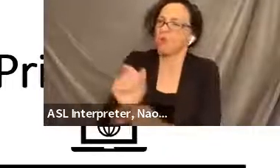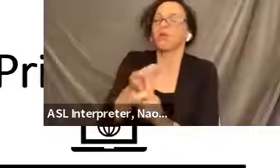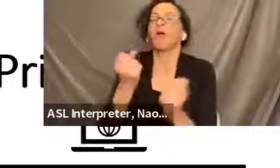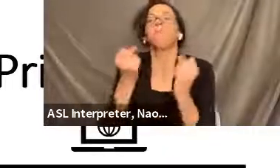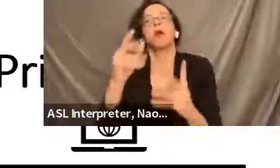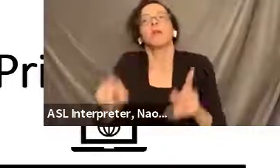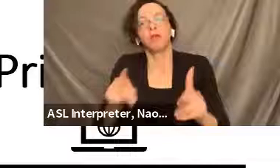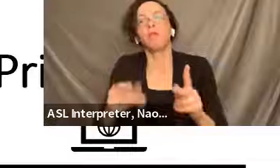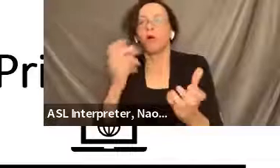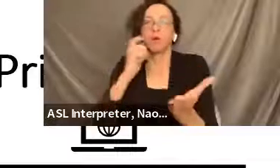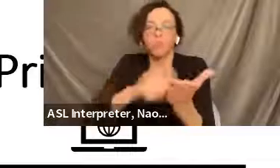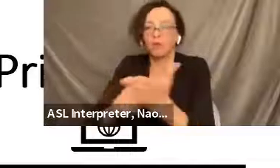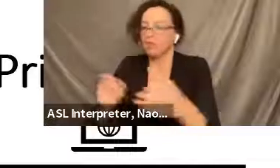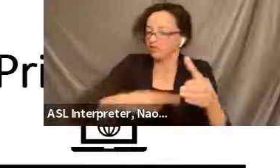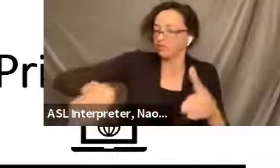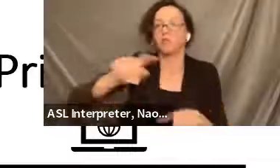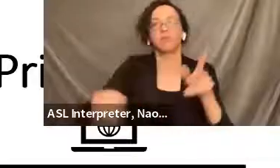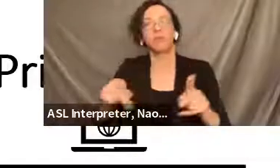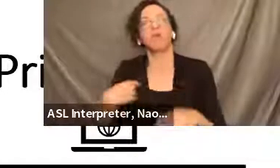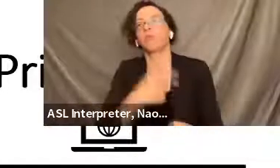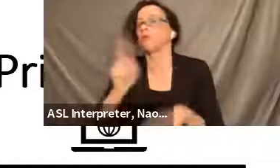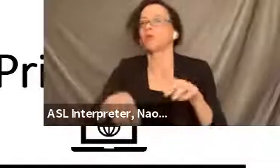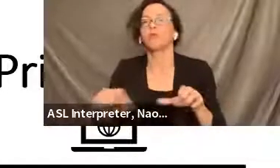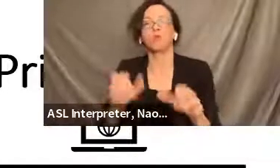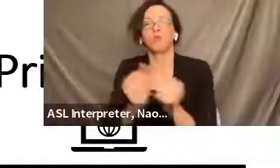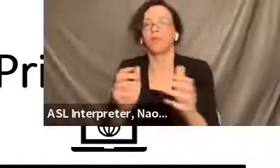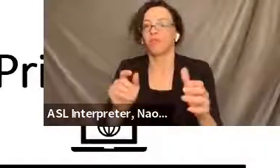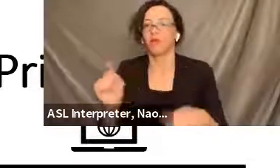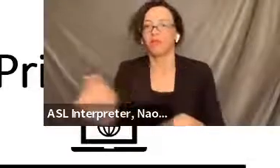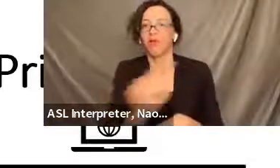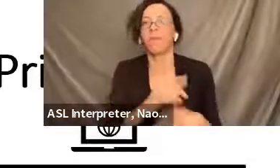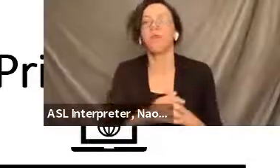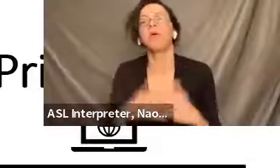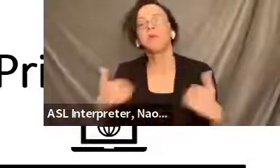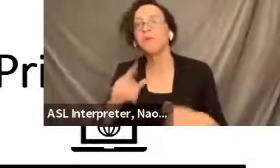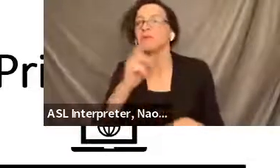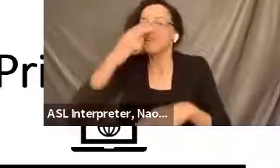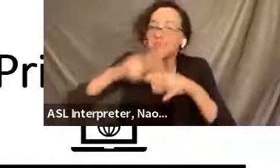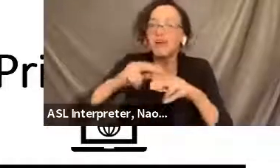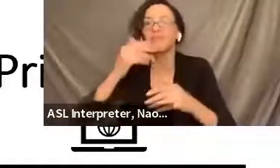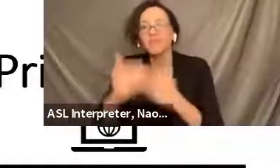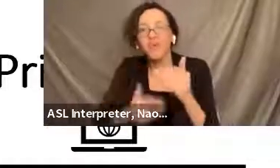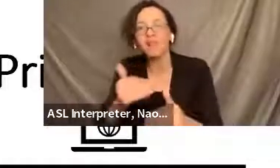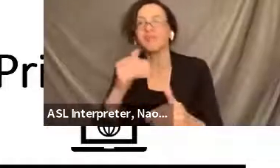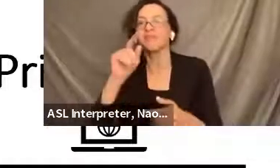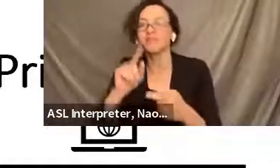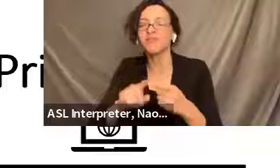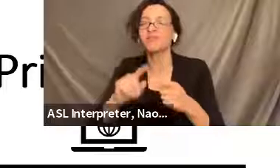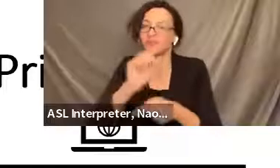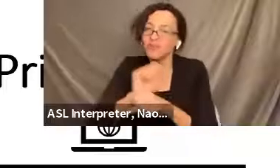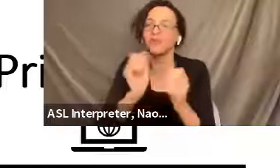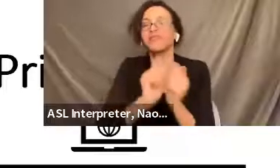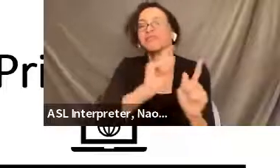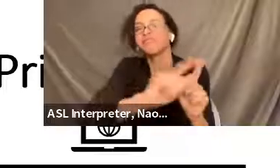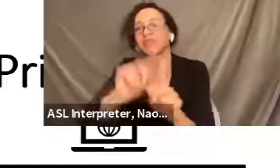without them. And it was a really fun process to do with all different kinds of perspectives. Next slide,